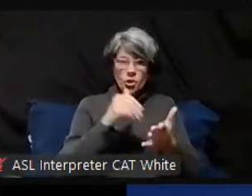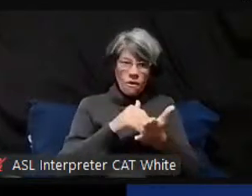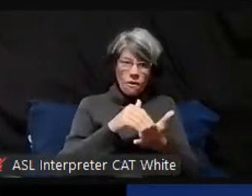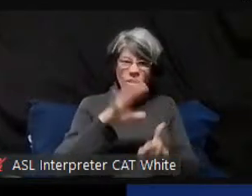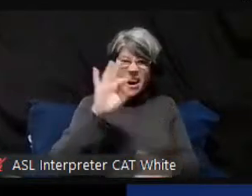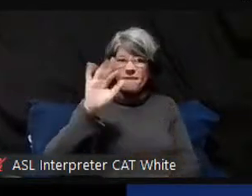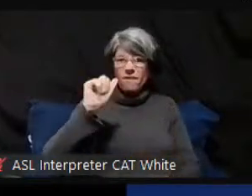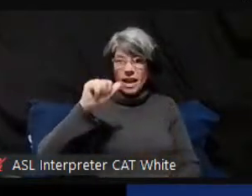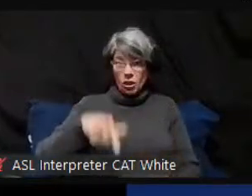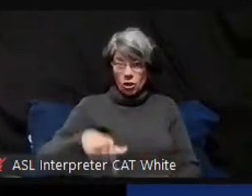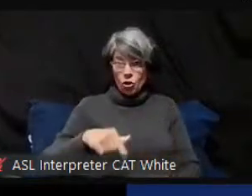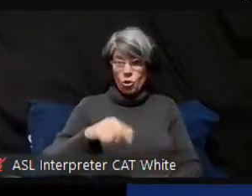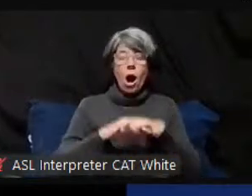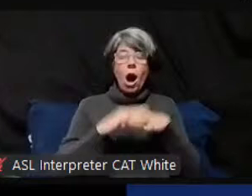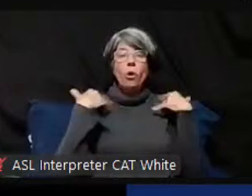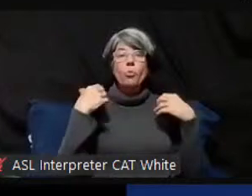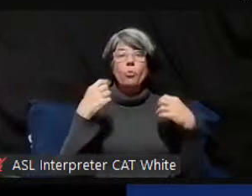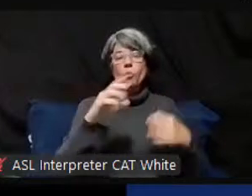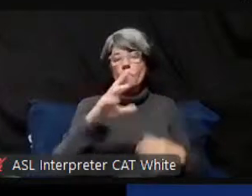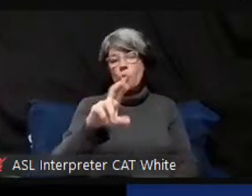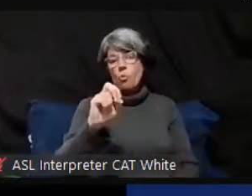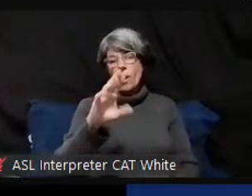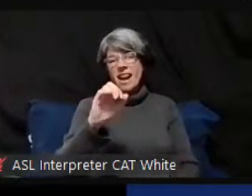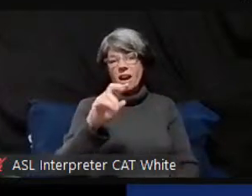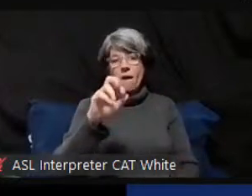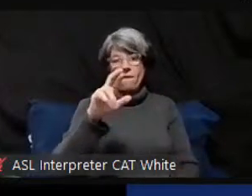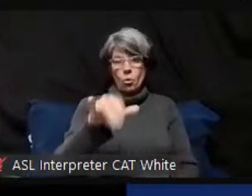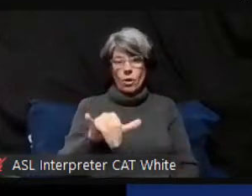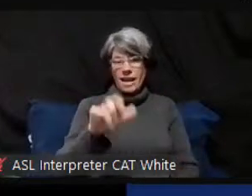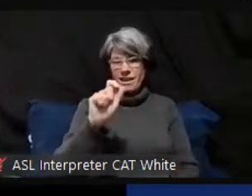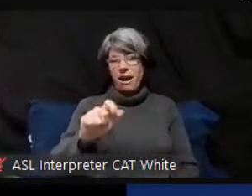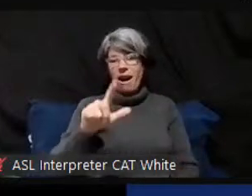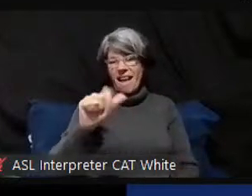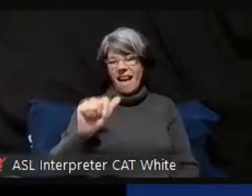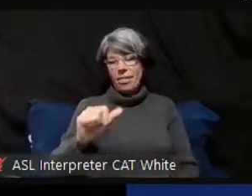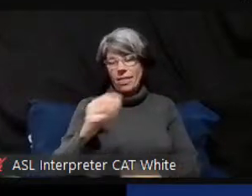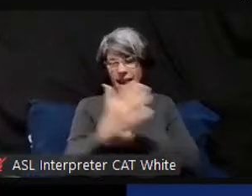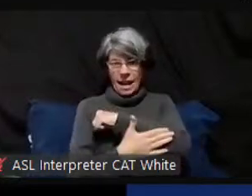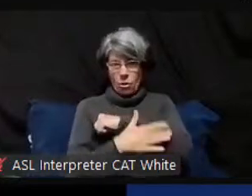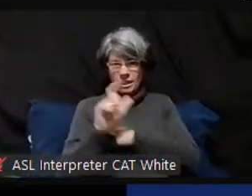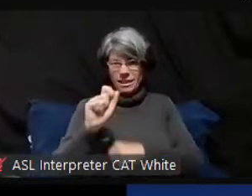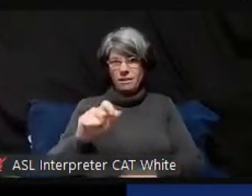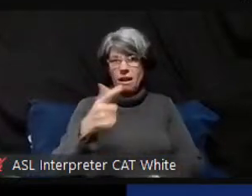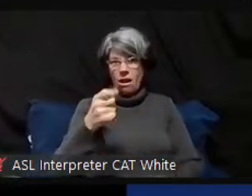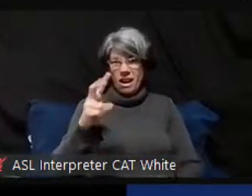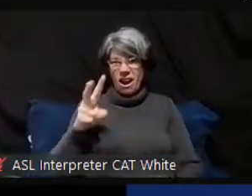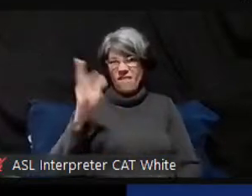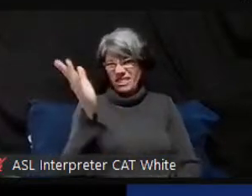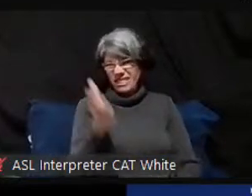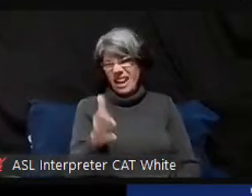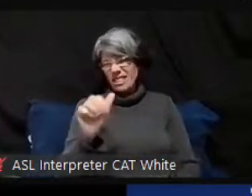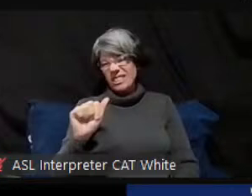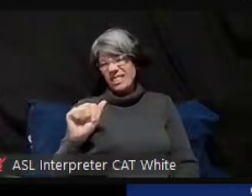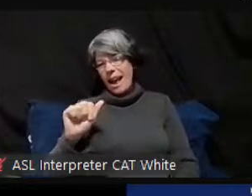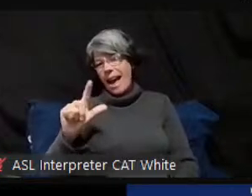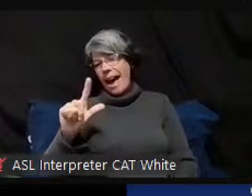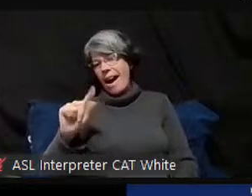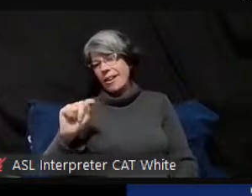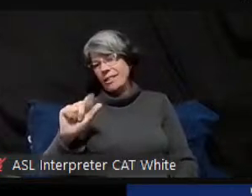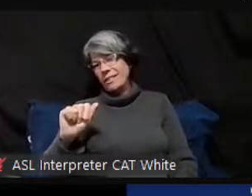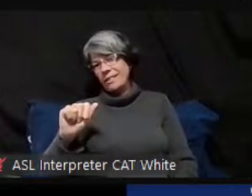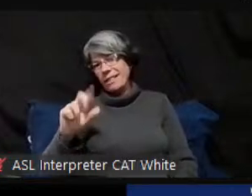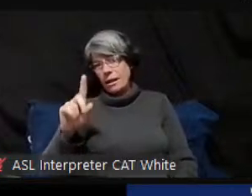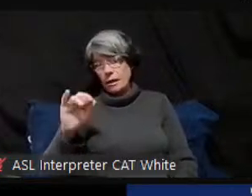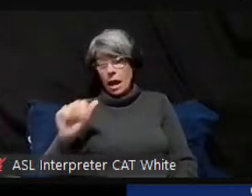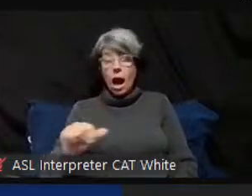asked questions on recovery.lacounty.gov/Altadena. Zoom participants can